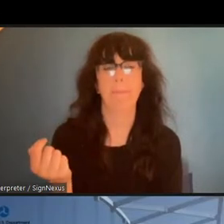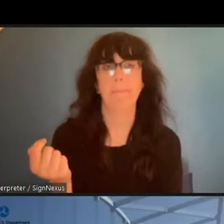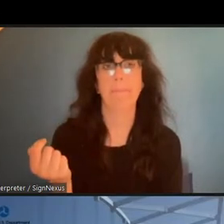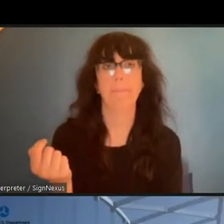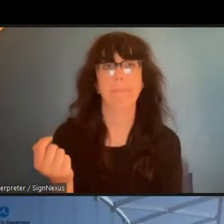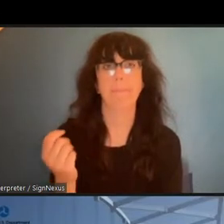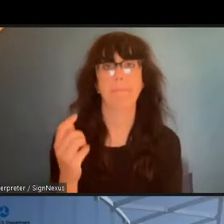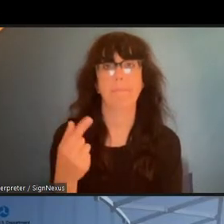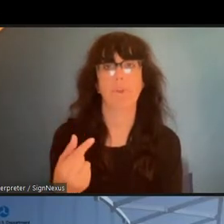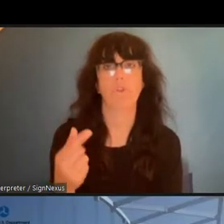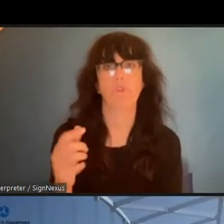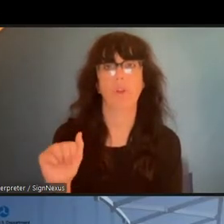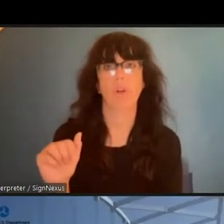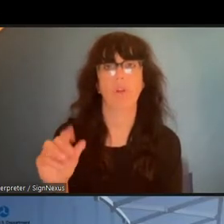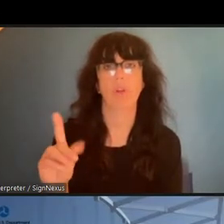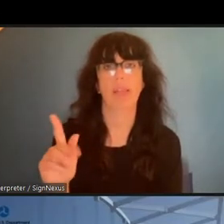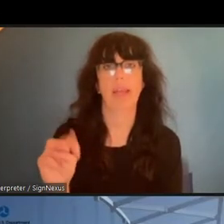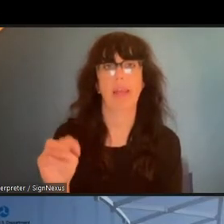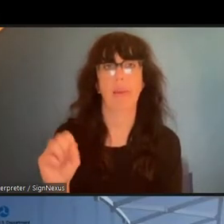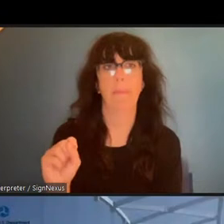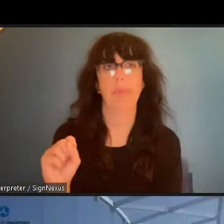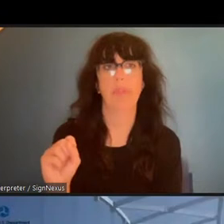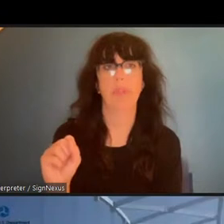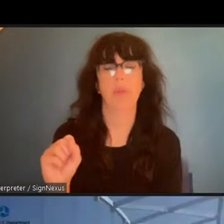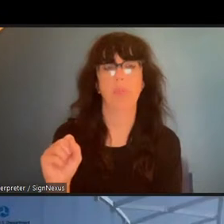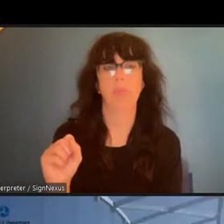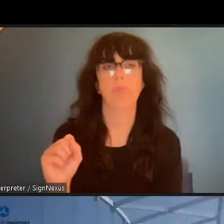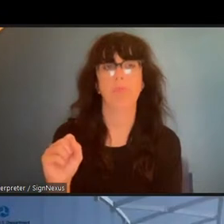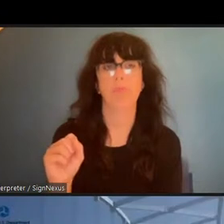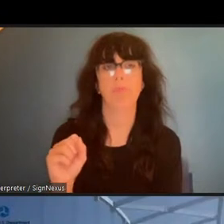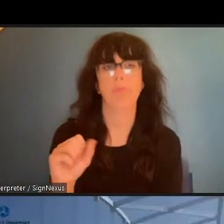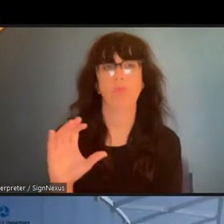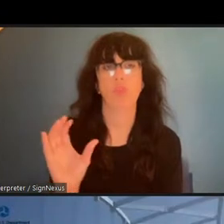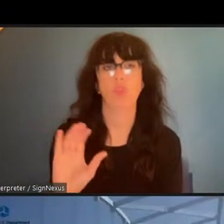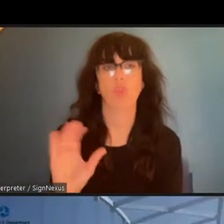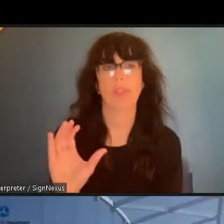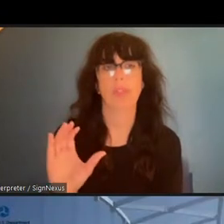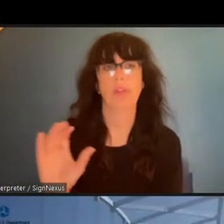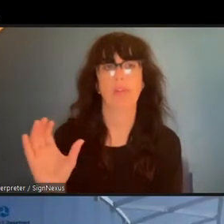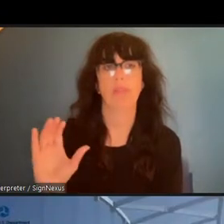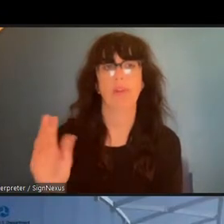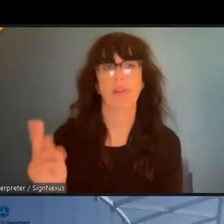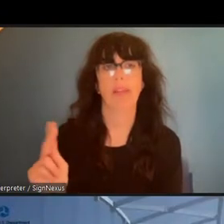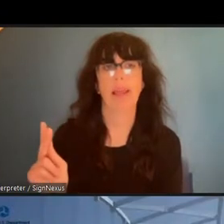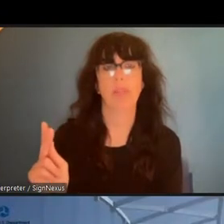gerald adams christophe klinowski